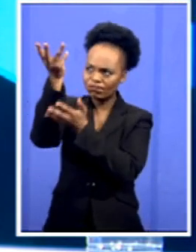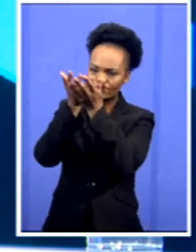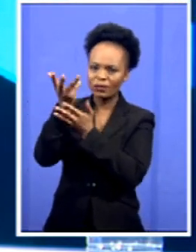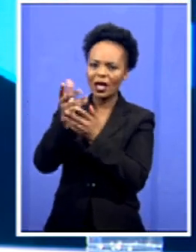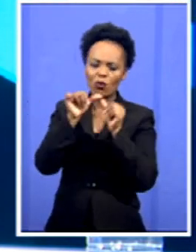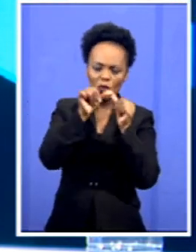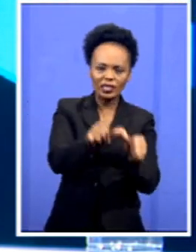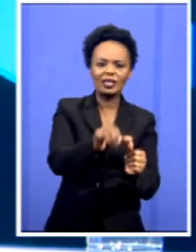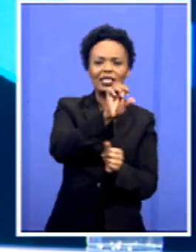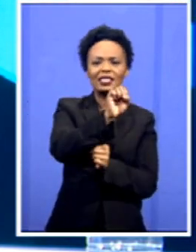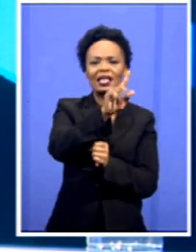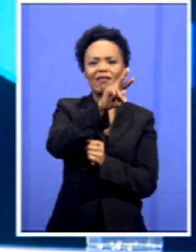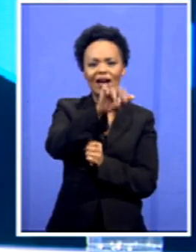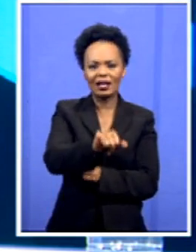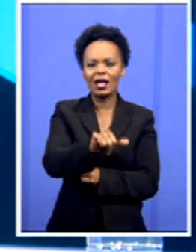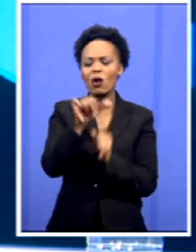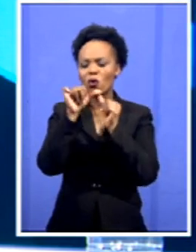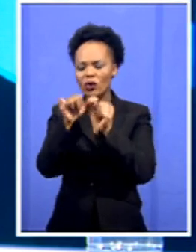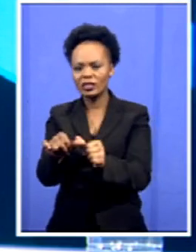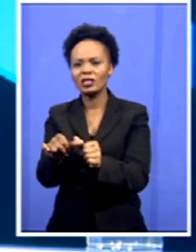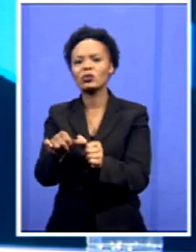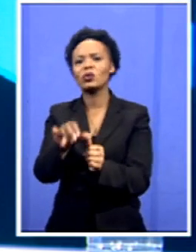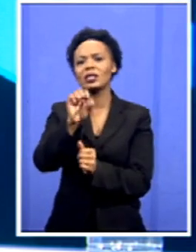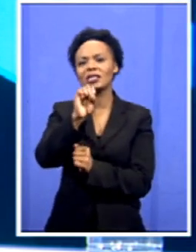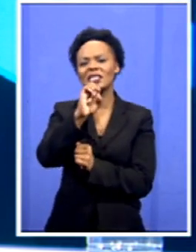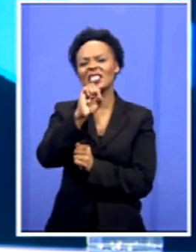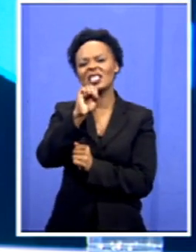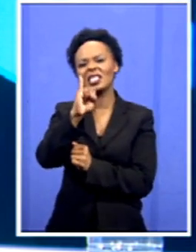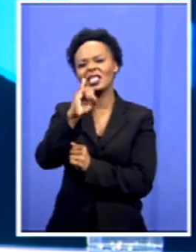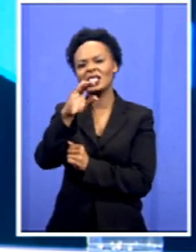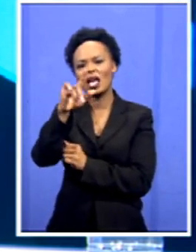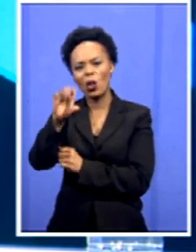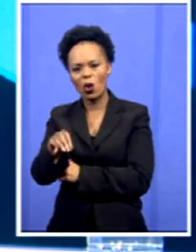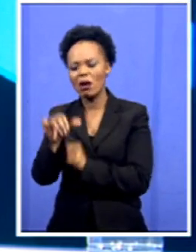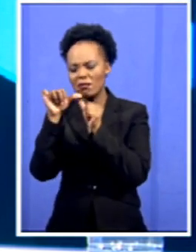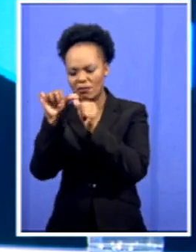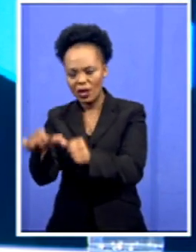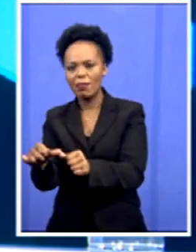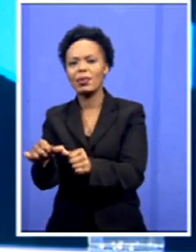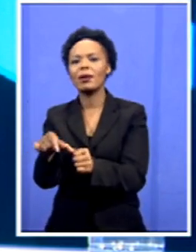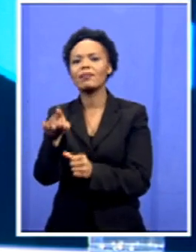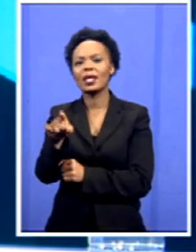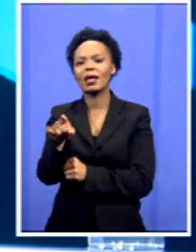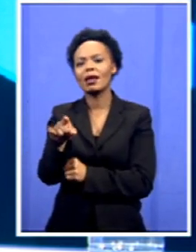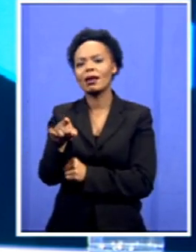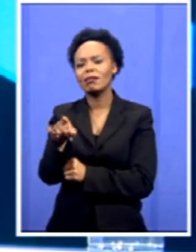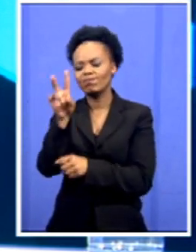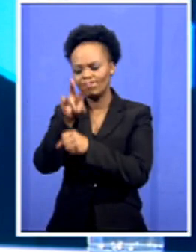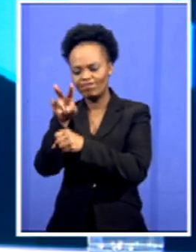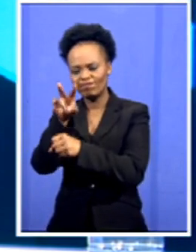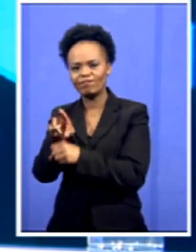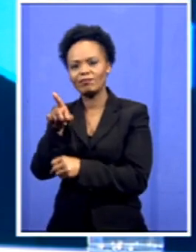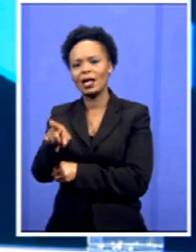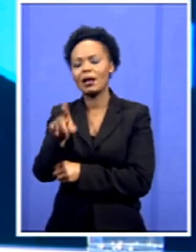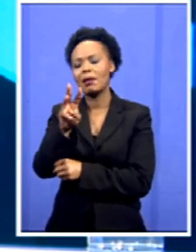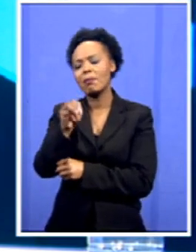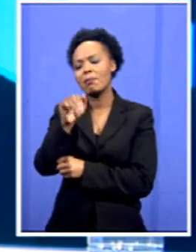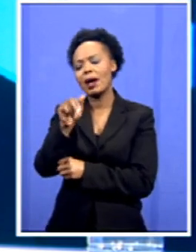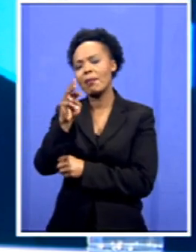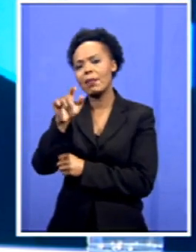are continuing in Citadel, we are continuing in Mamelo. I think before the end of this month, the Department of